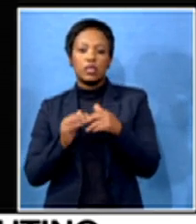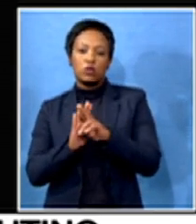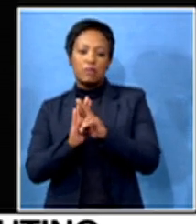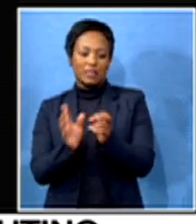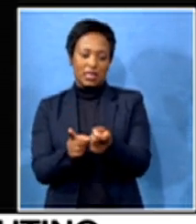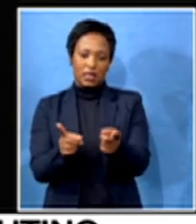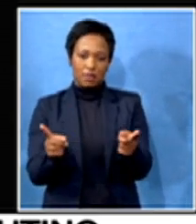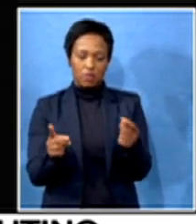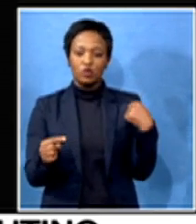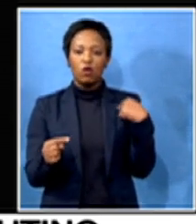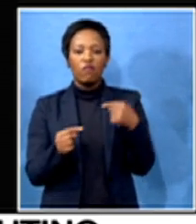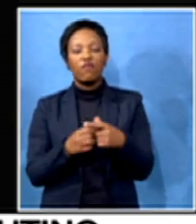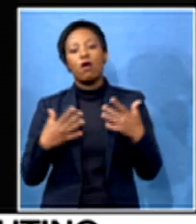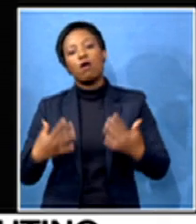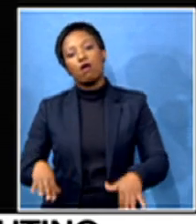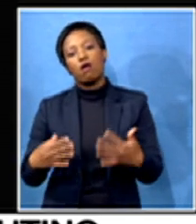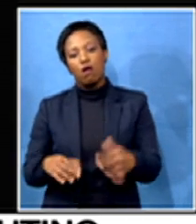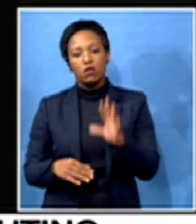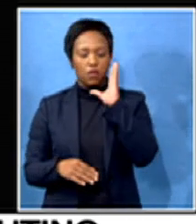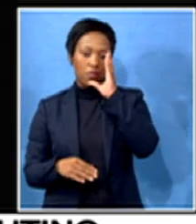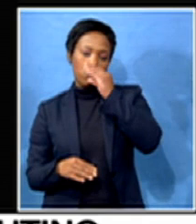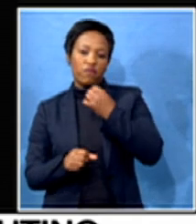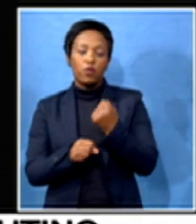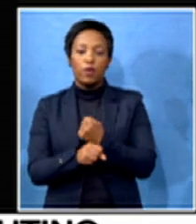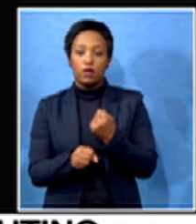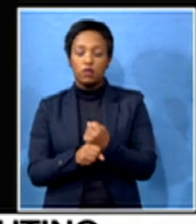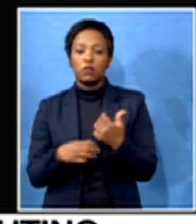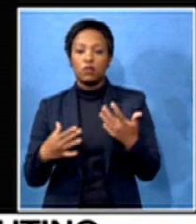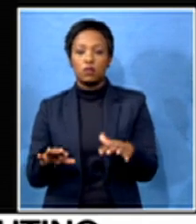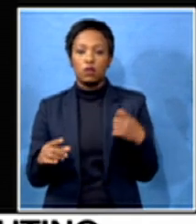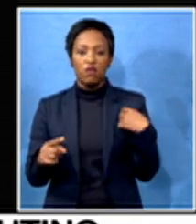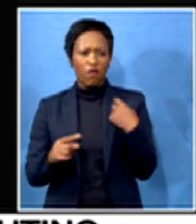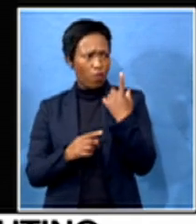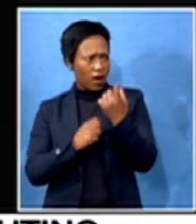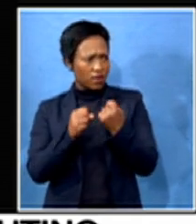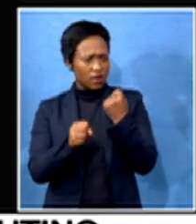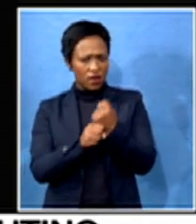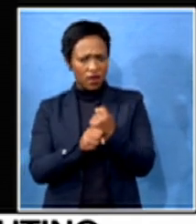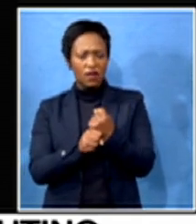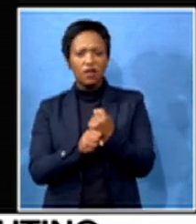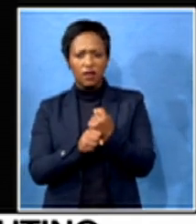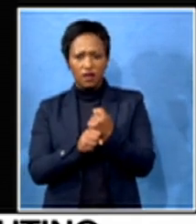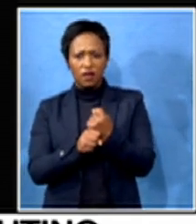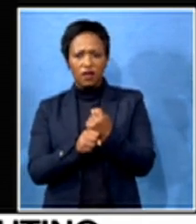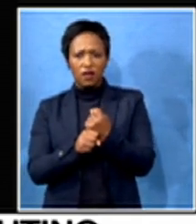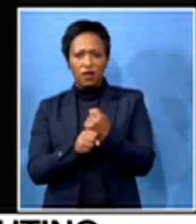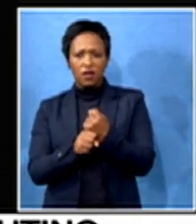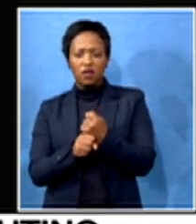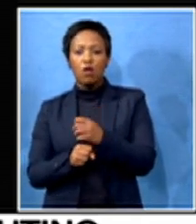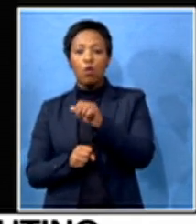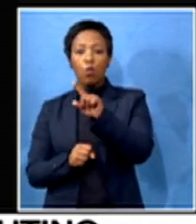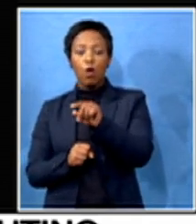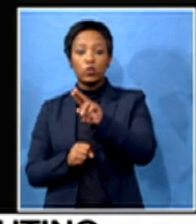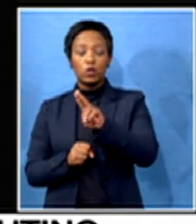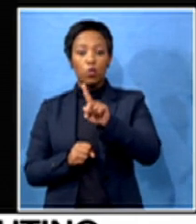so far, it's been a beautiful journey. And in the space of 1 year, we have helped 121 people out